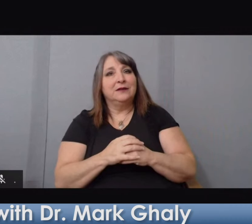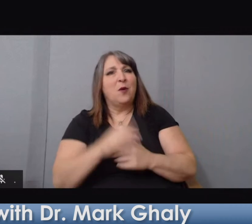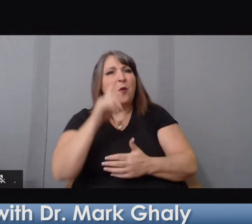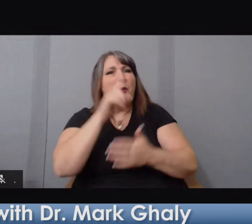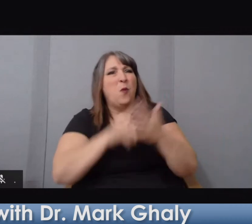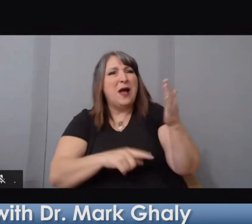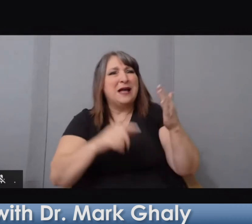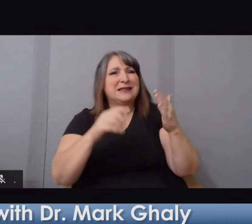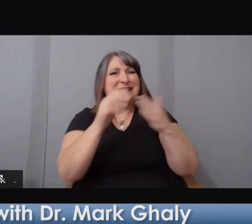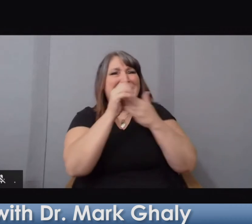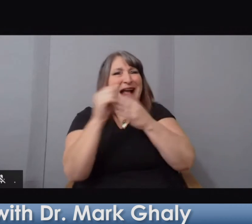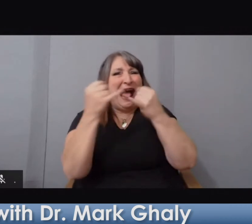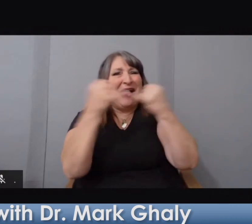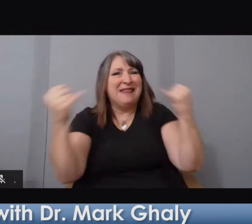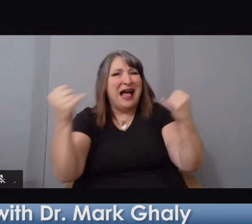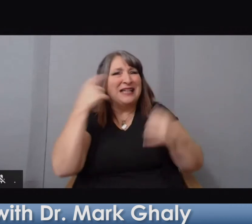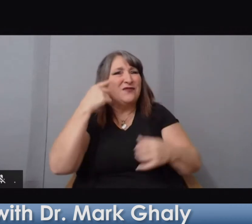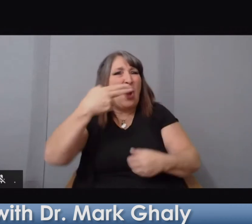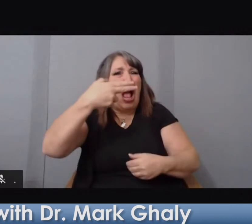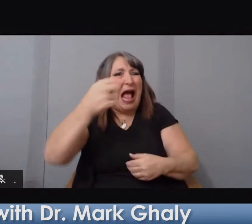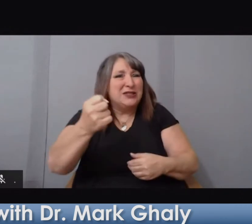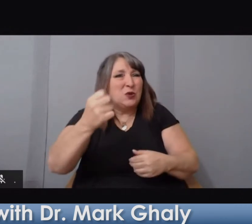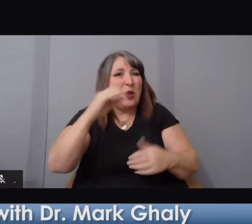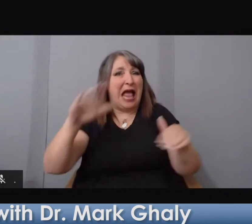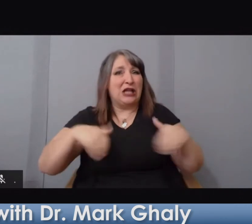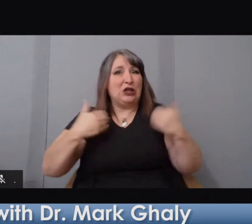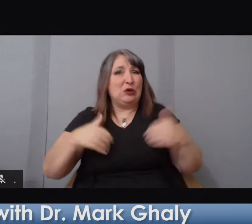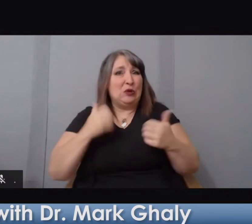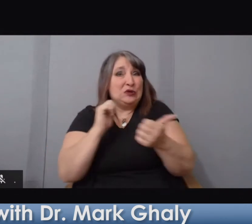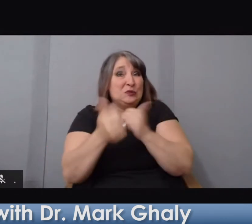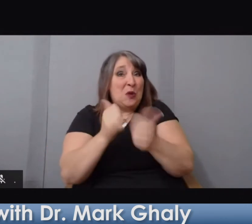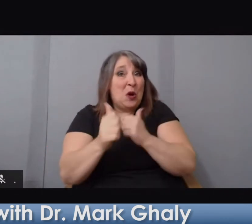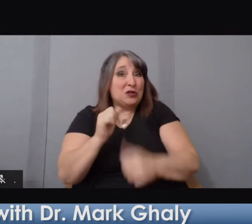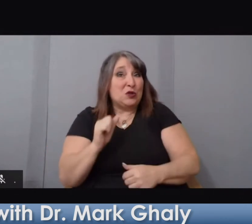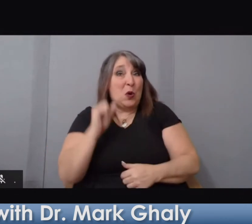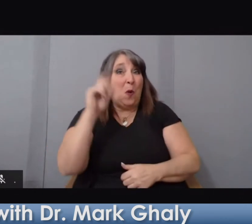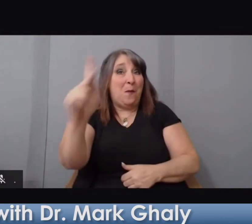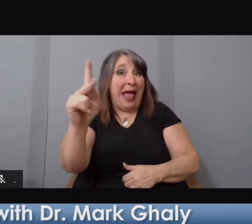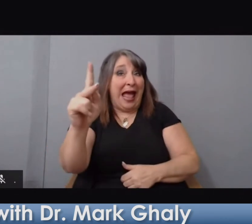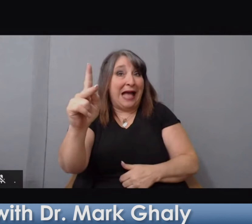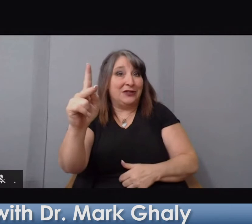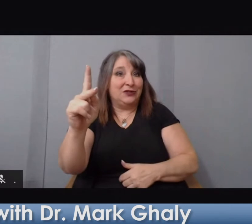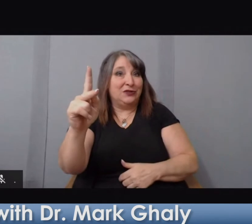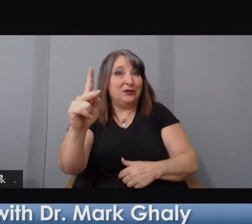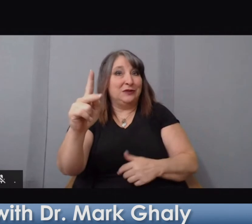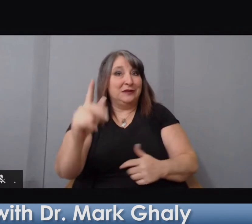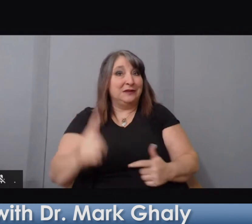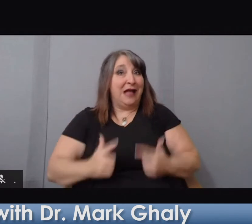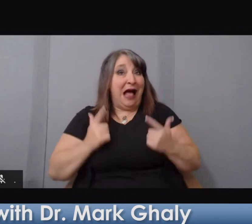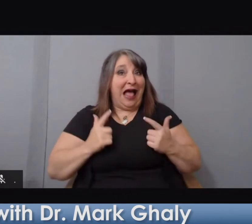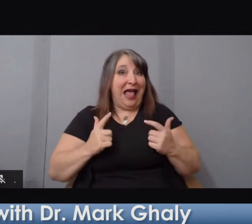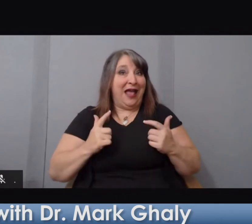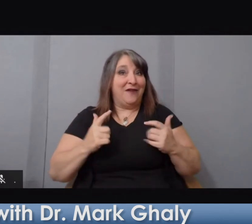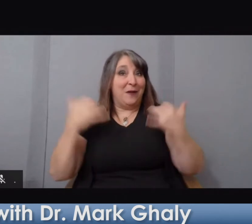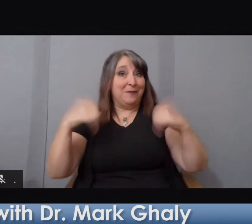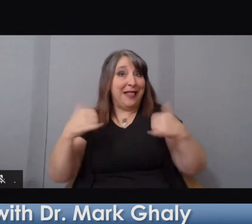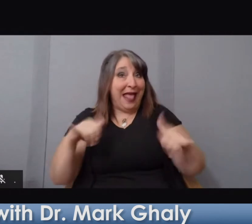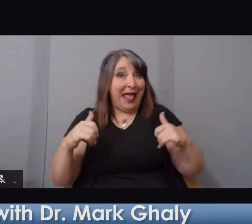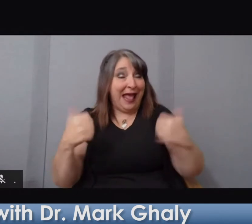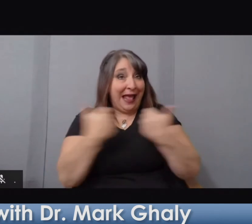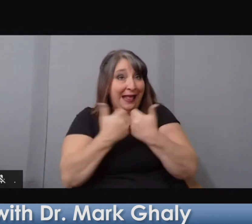the guidelines for high school and youth sports to return to competition. That was a topic earlier this week, and I wonder what your thoughts